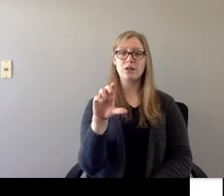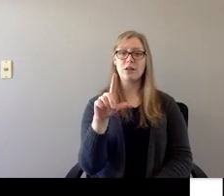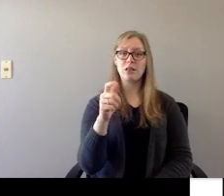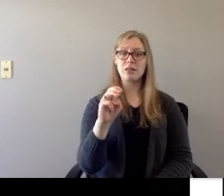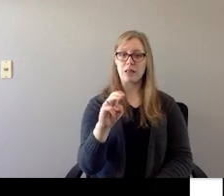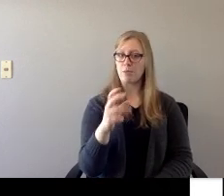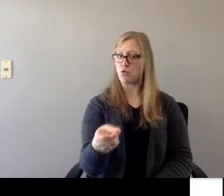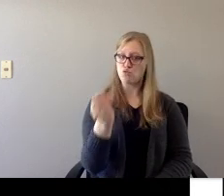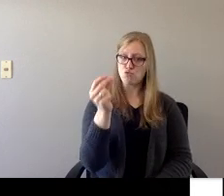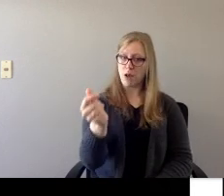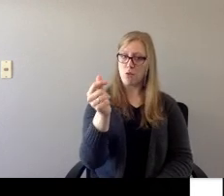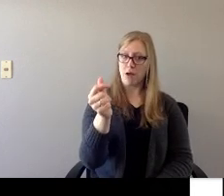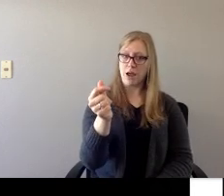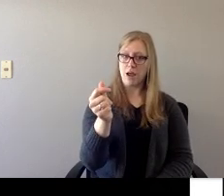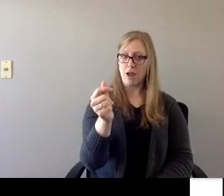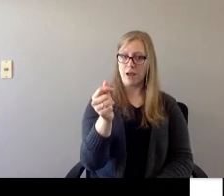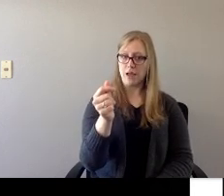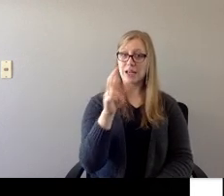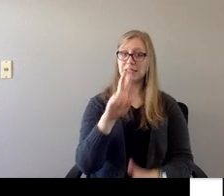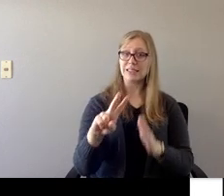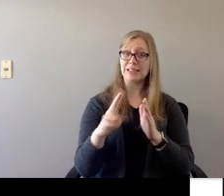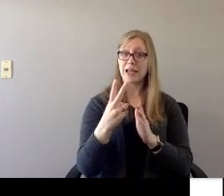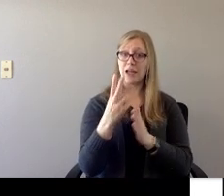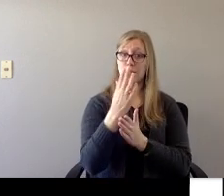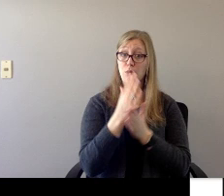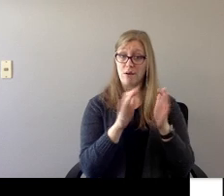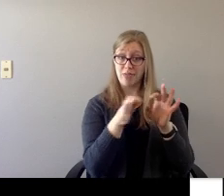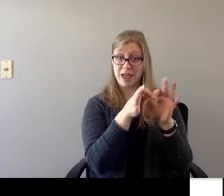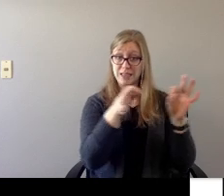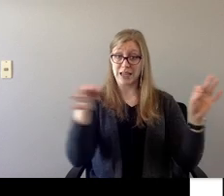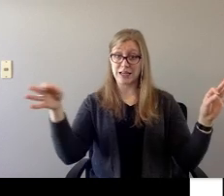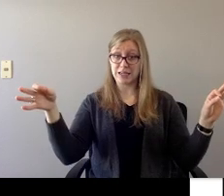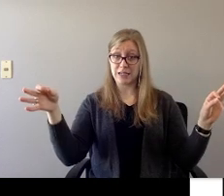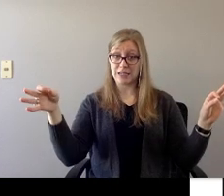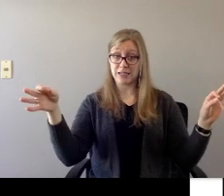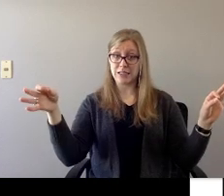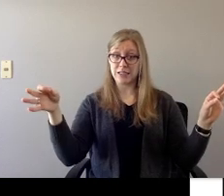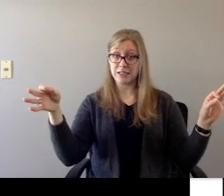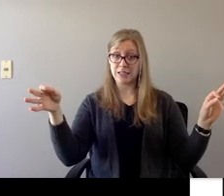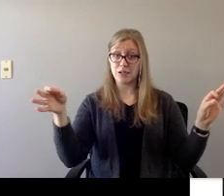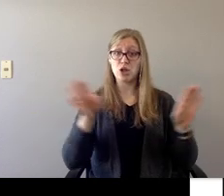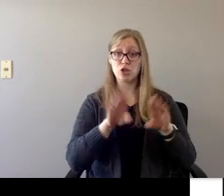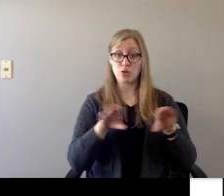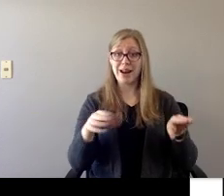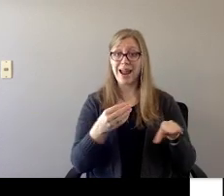it's actually the second part of that sentence. Children and young